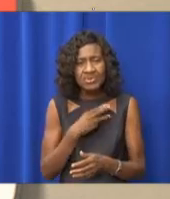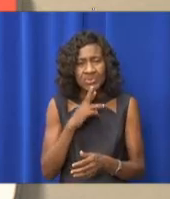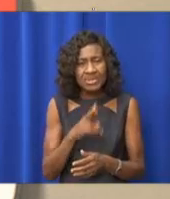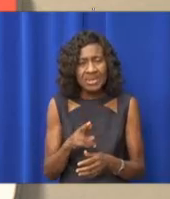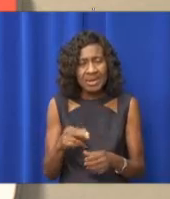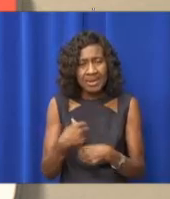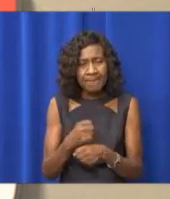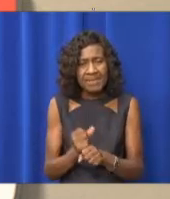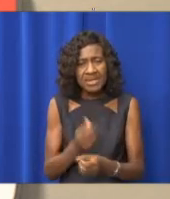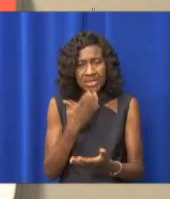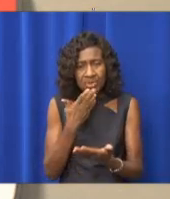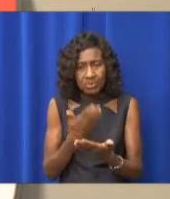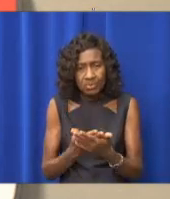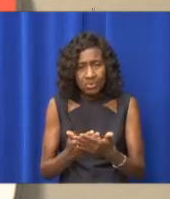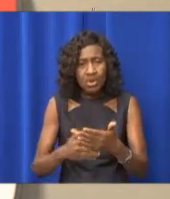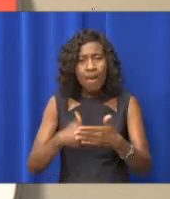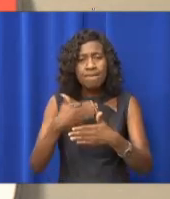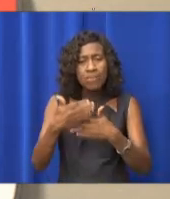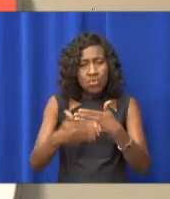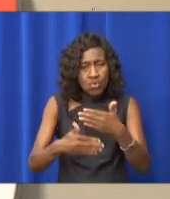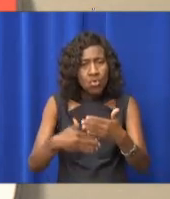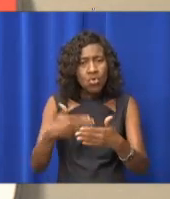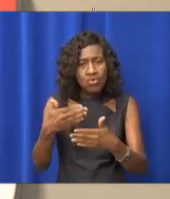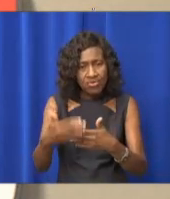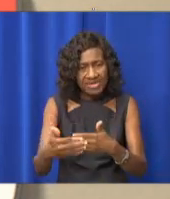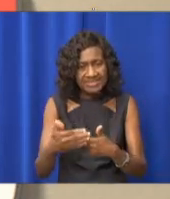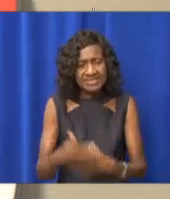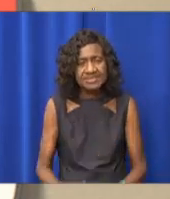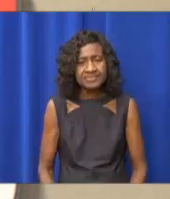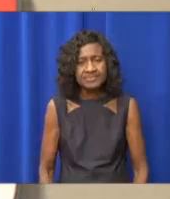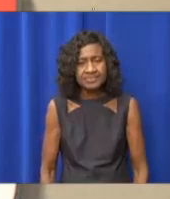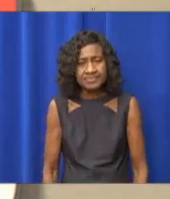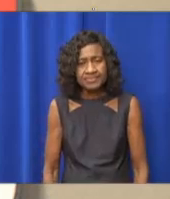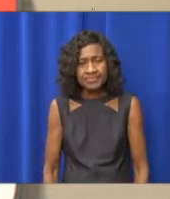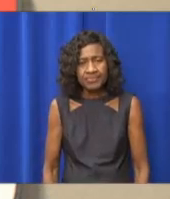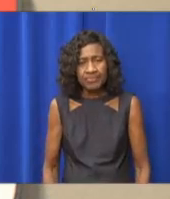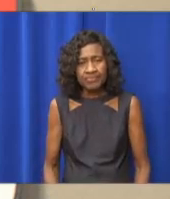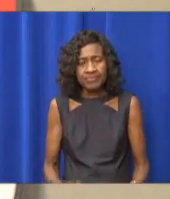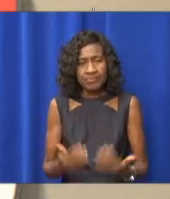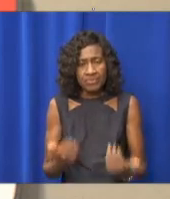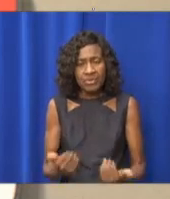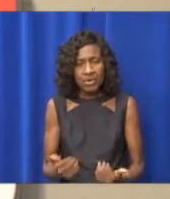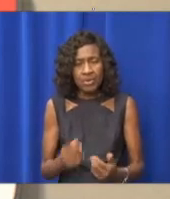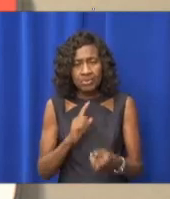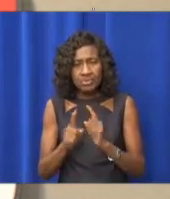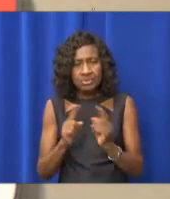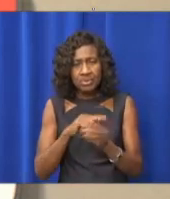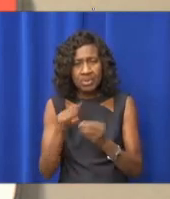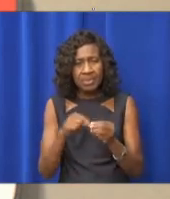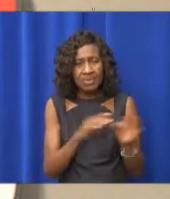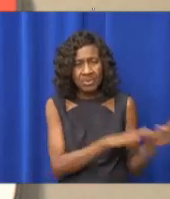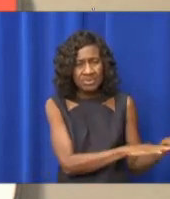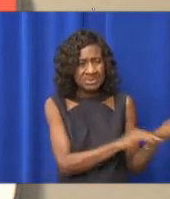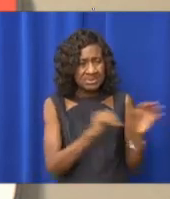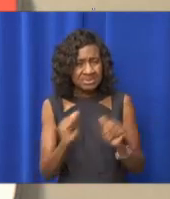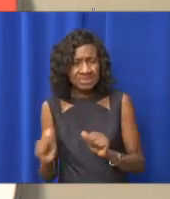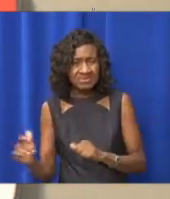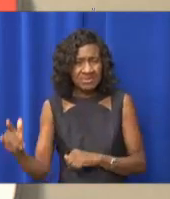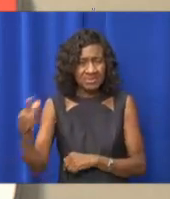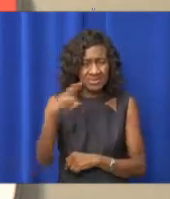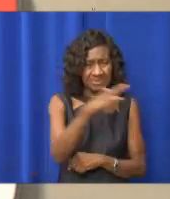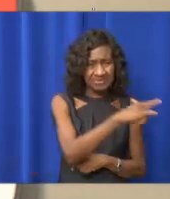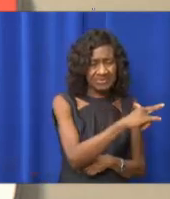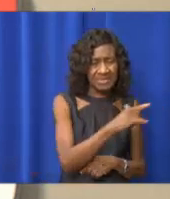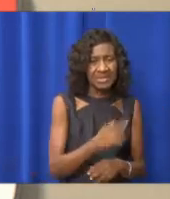good progress. I want to just say a little bit about evacuation flights. A lot of work going